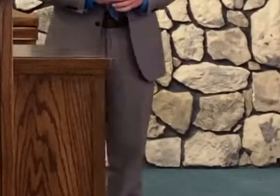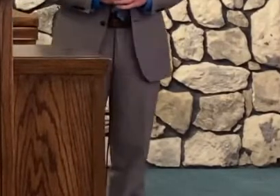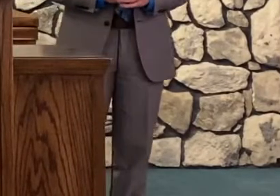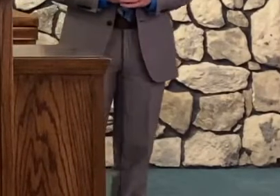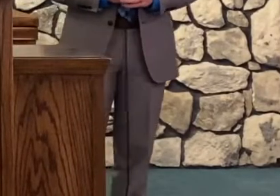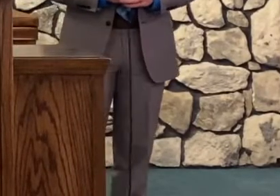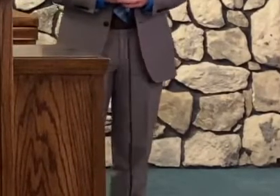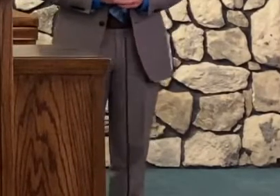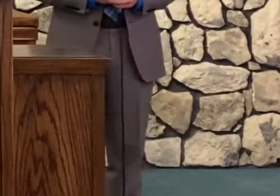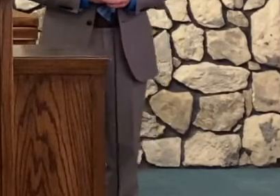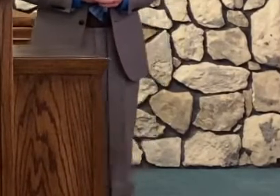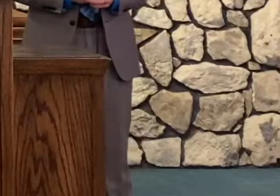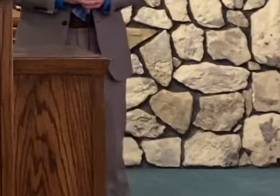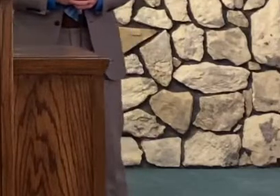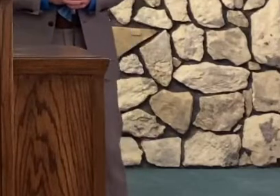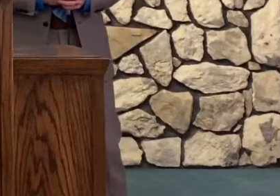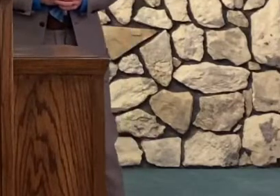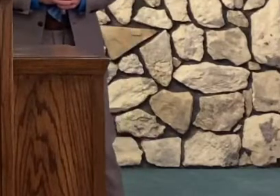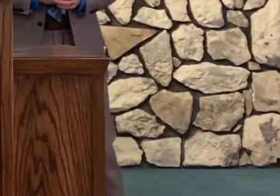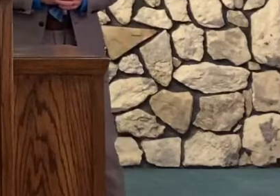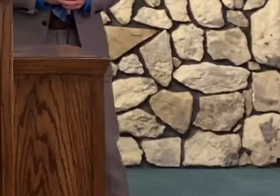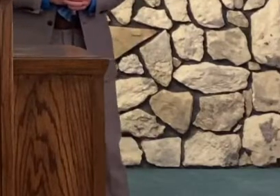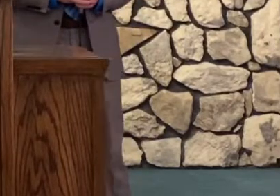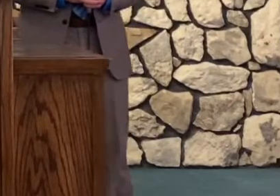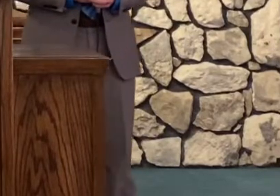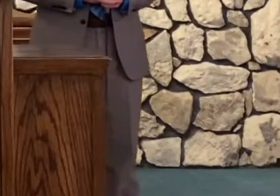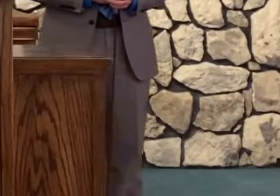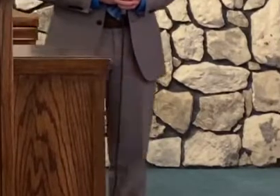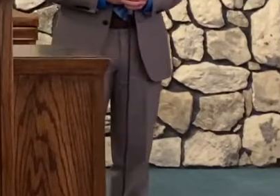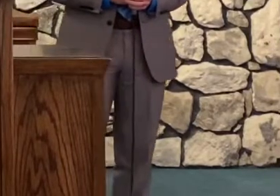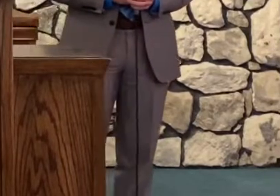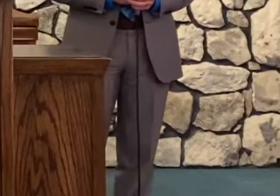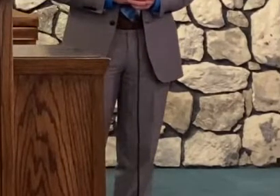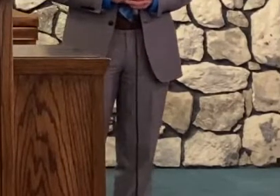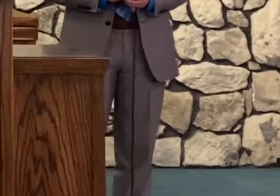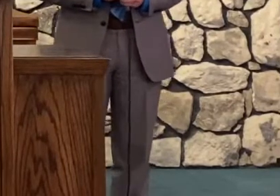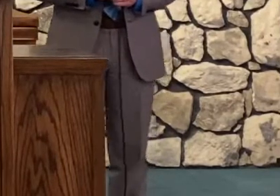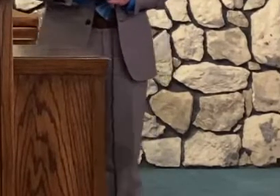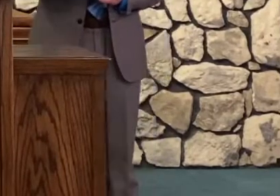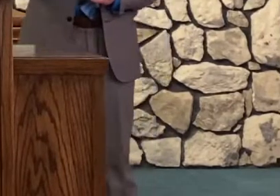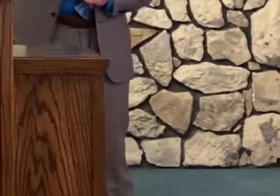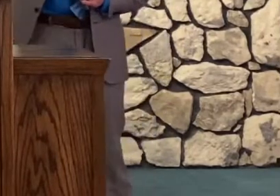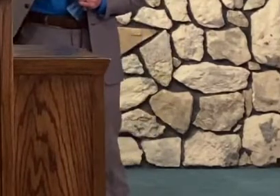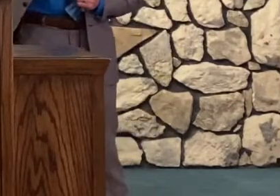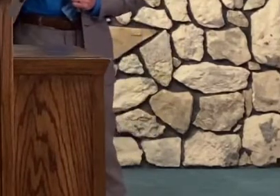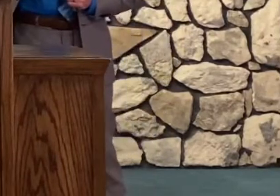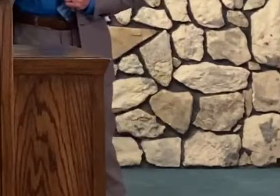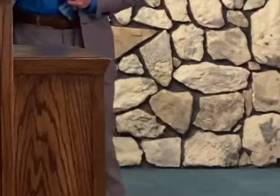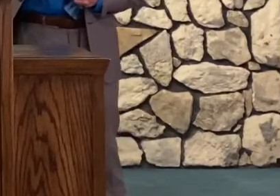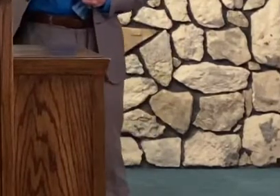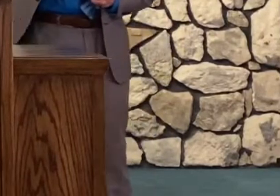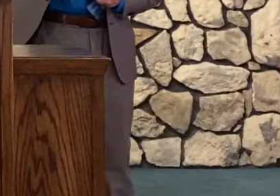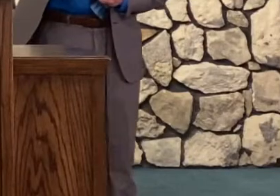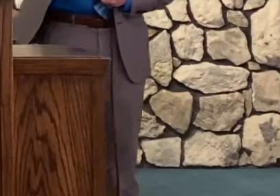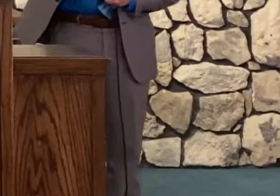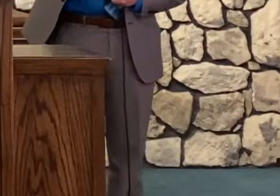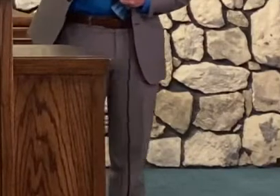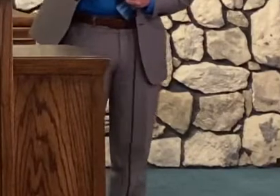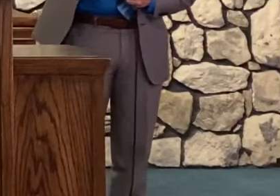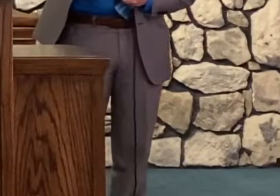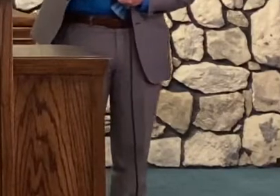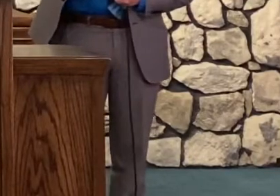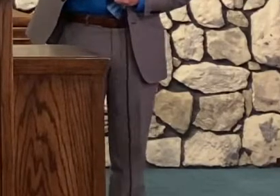to do in your home. He just wants that light from glory just to